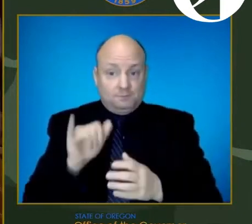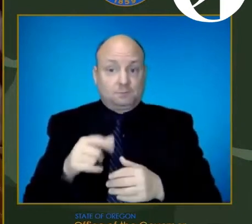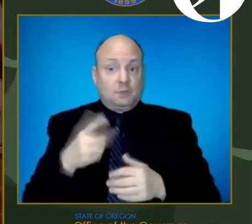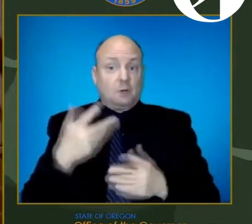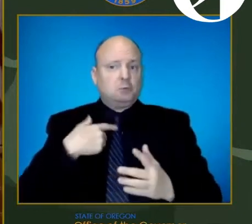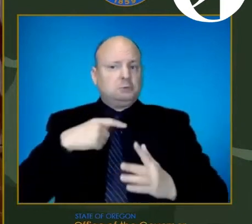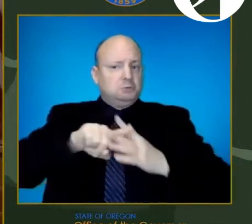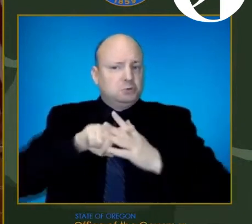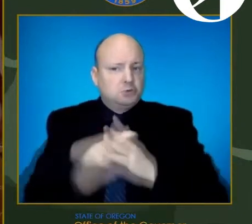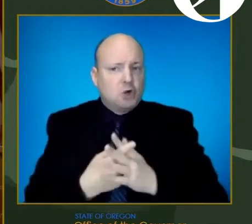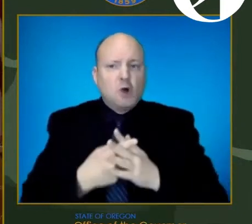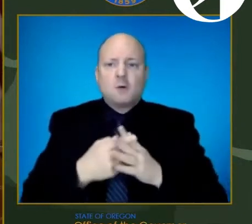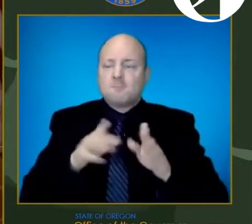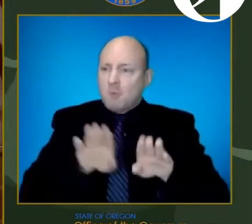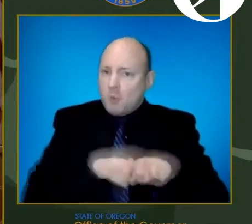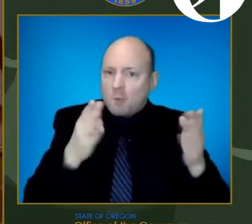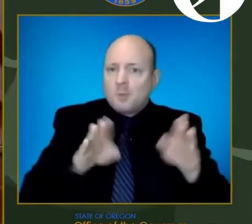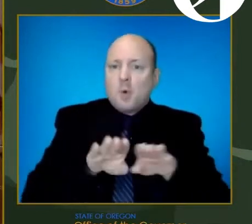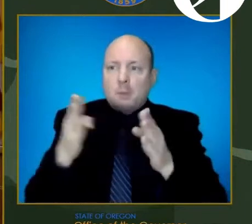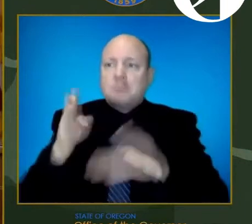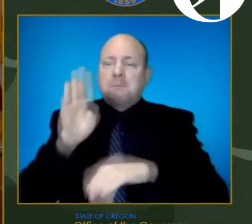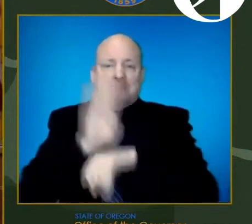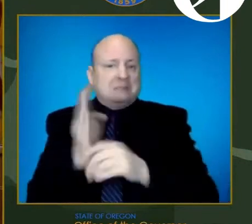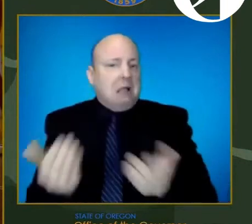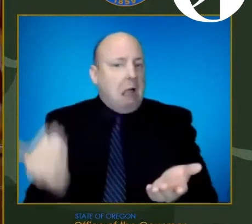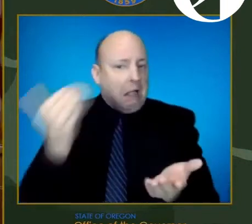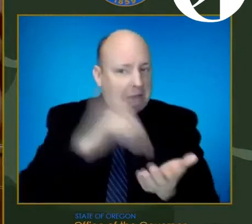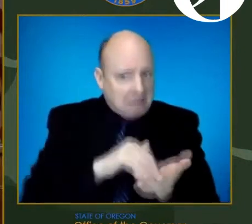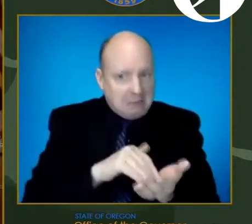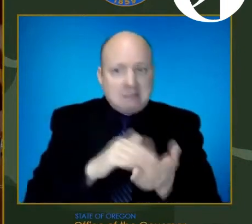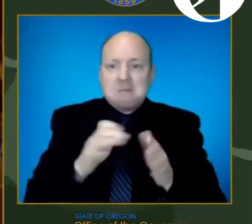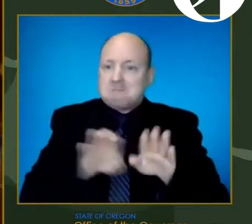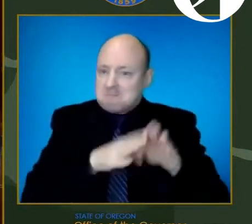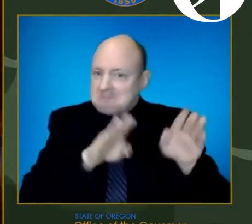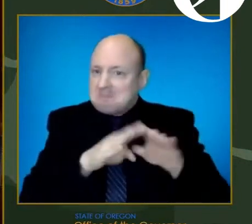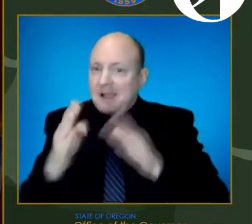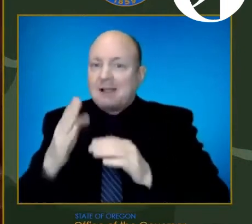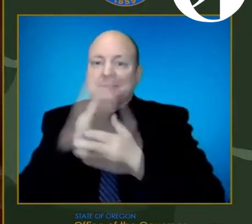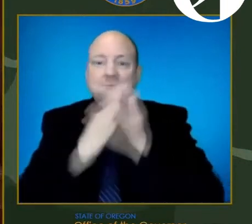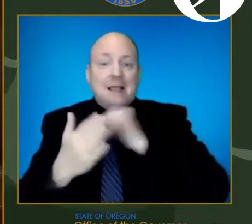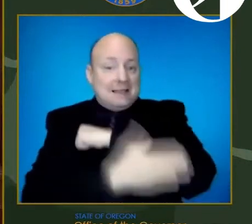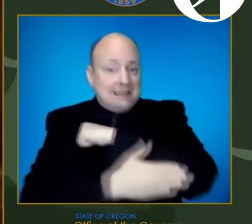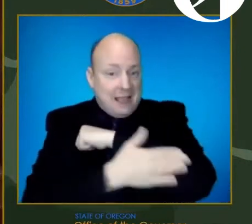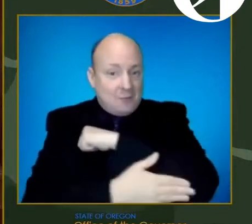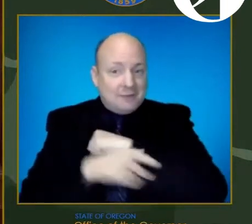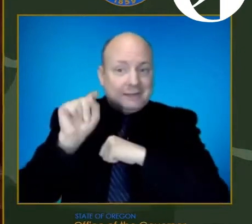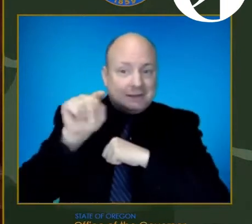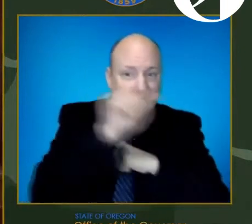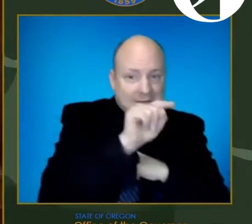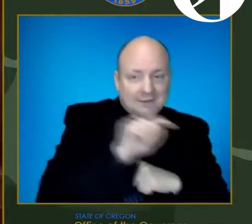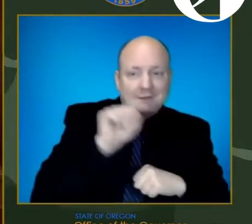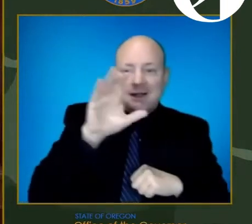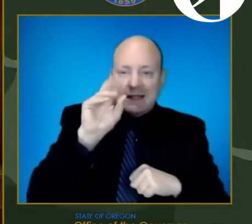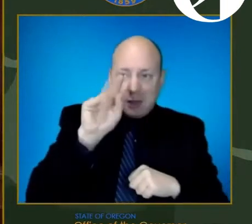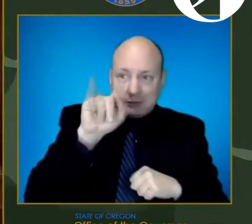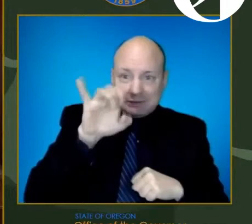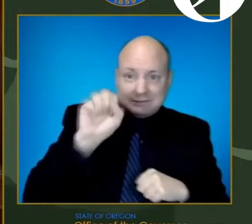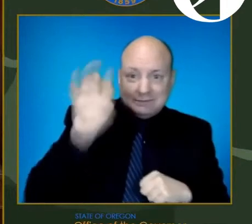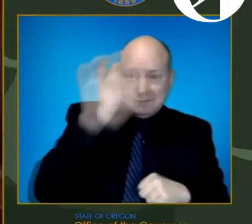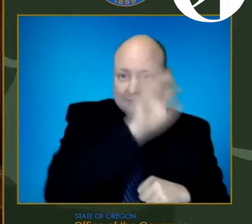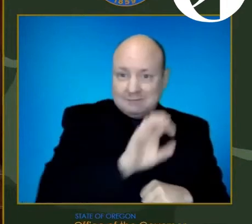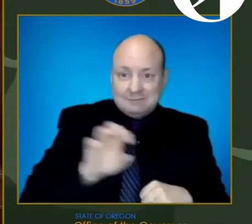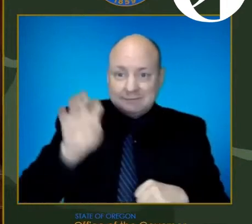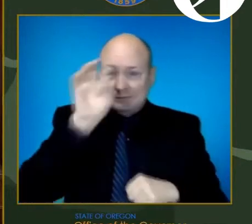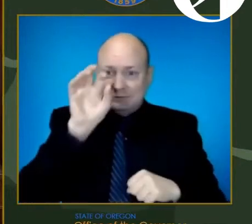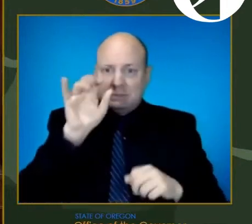began reopening businesses, taking a county-by-county approach. Some said it was too cautious.